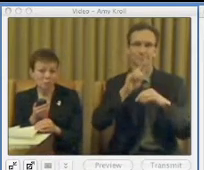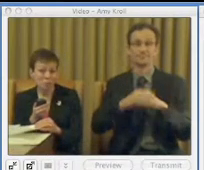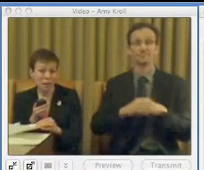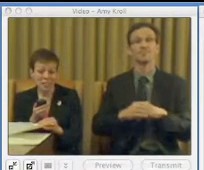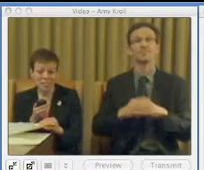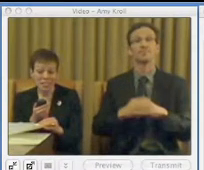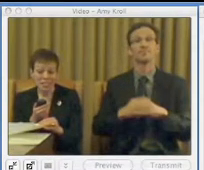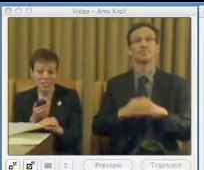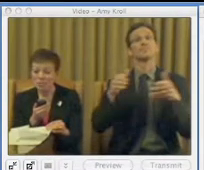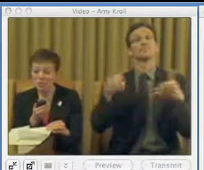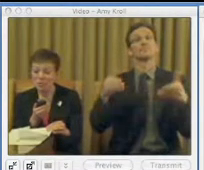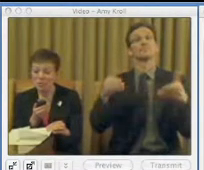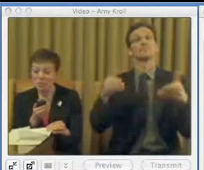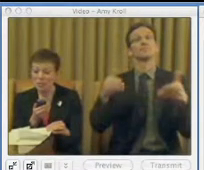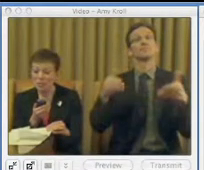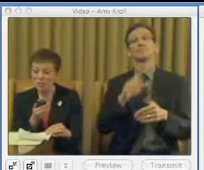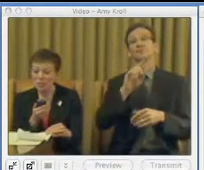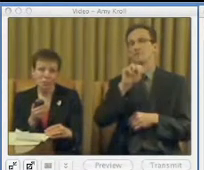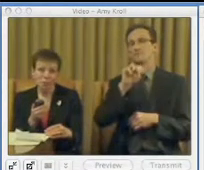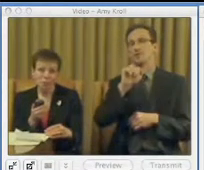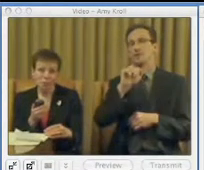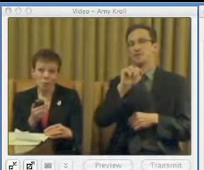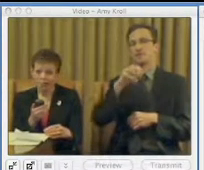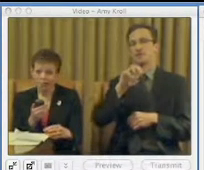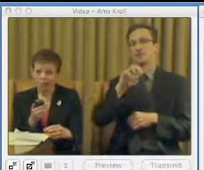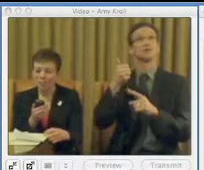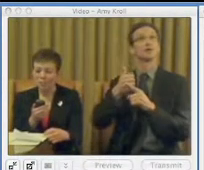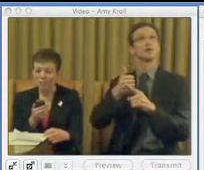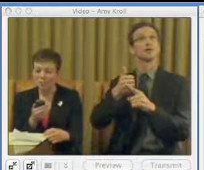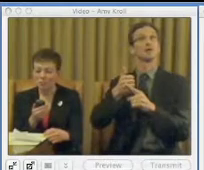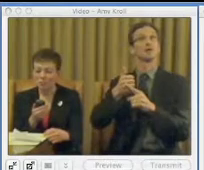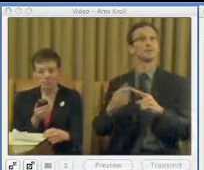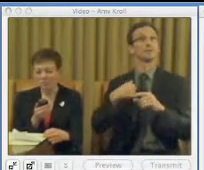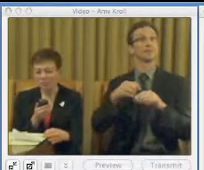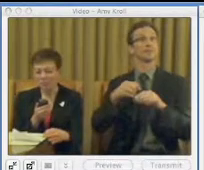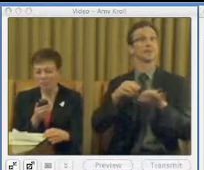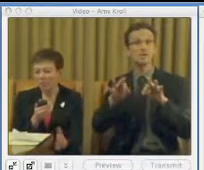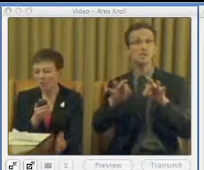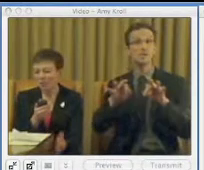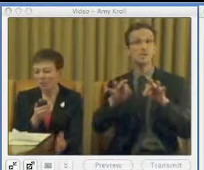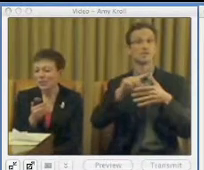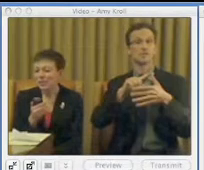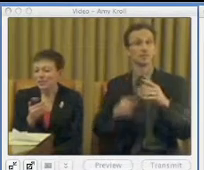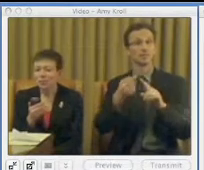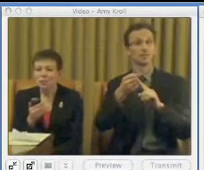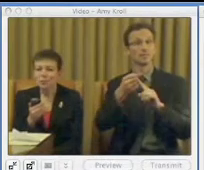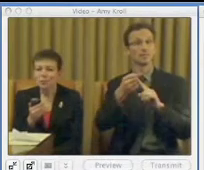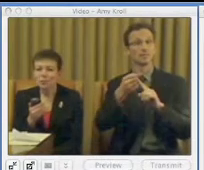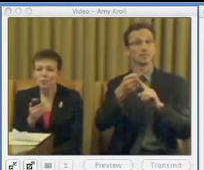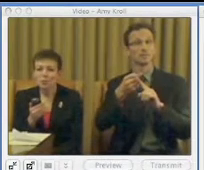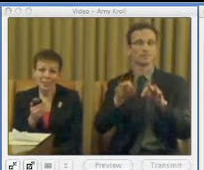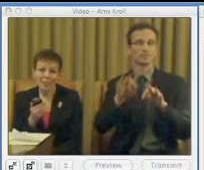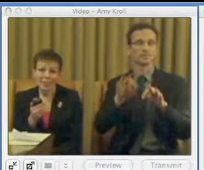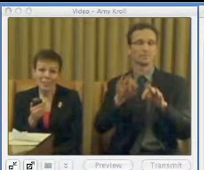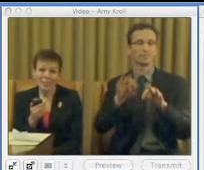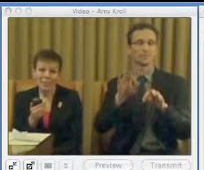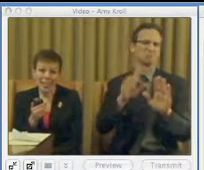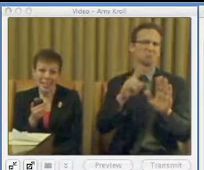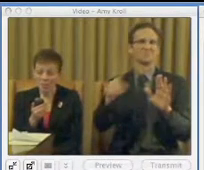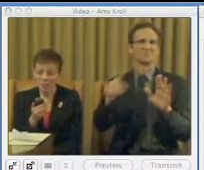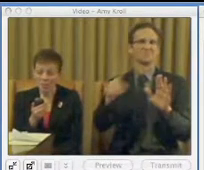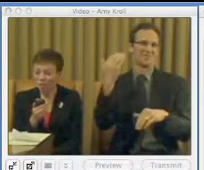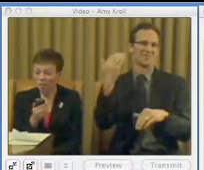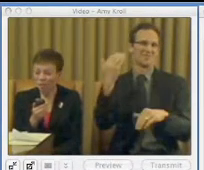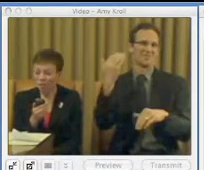let me begin by introducing Dr. Jemina Napier, who really needs no introduction if you've been in the field for very long. There are so